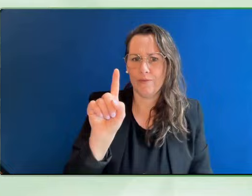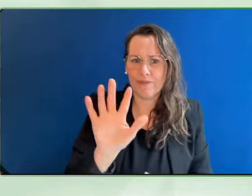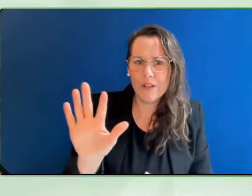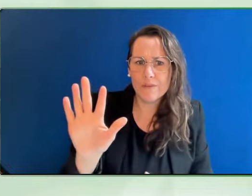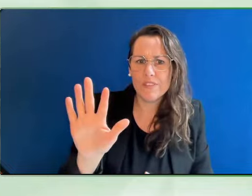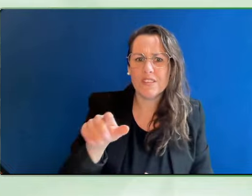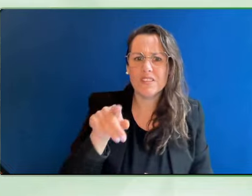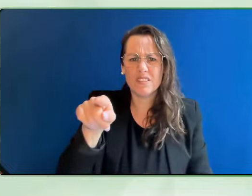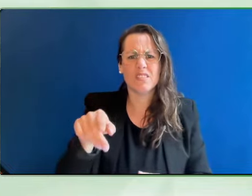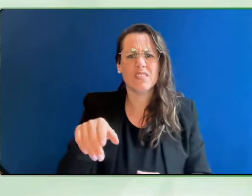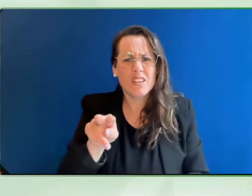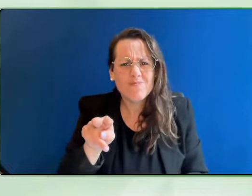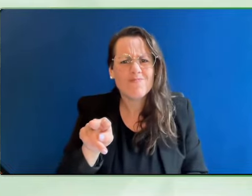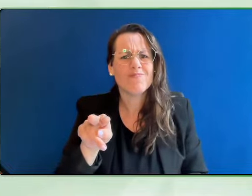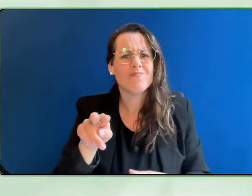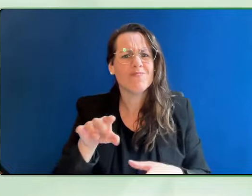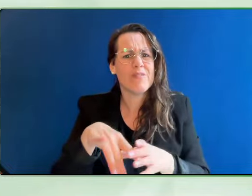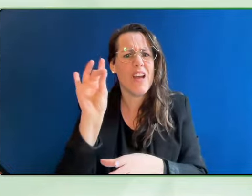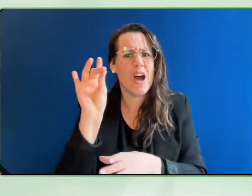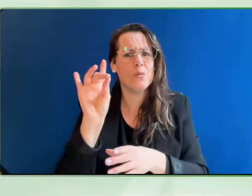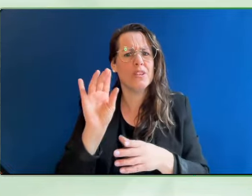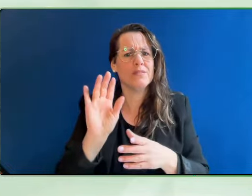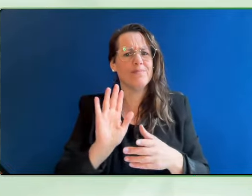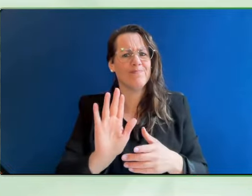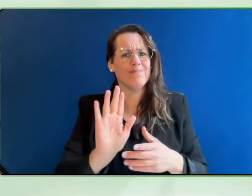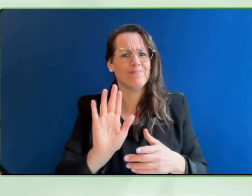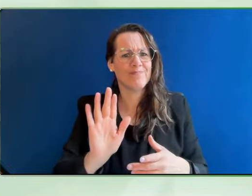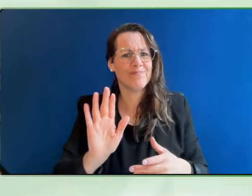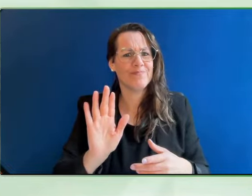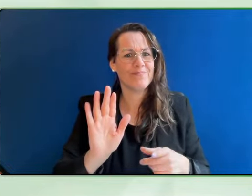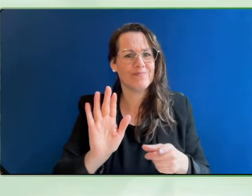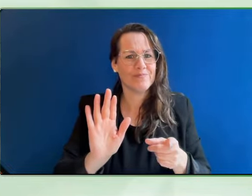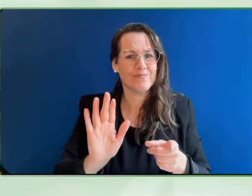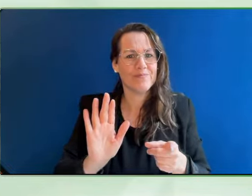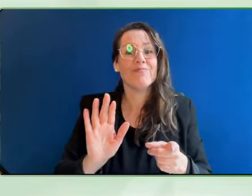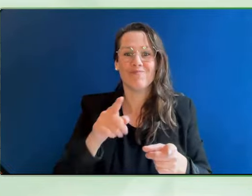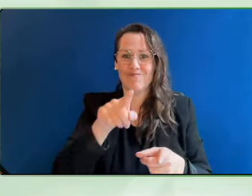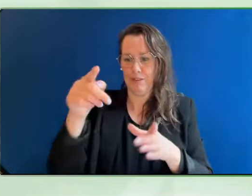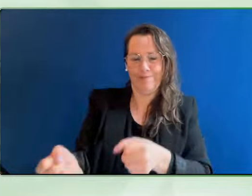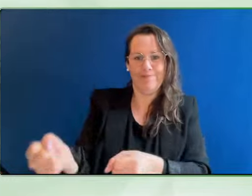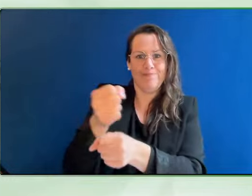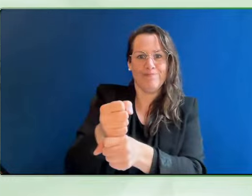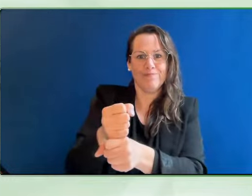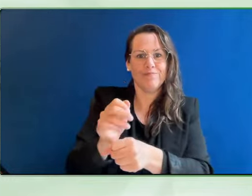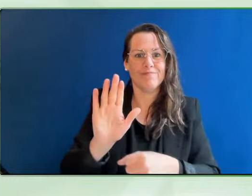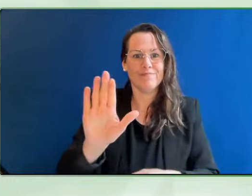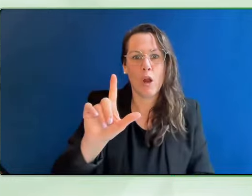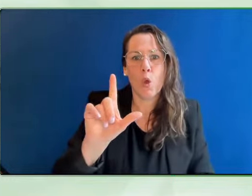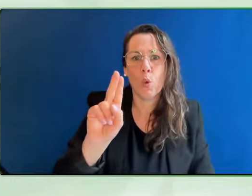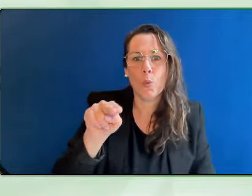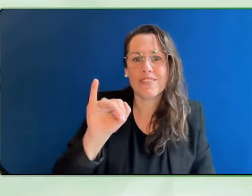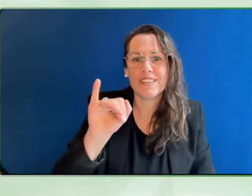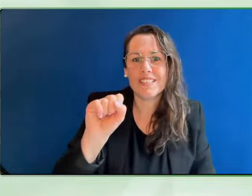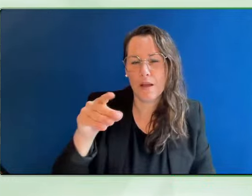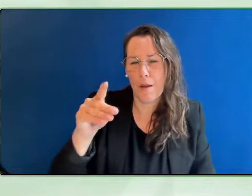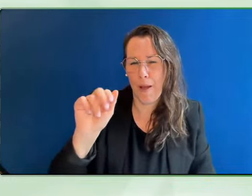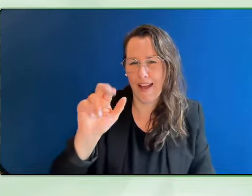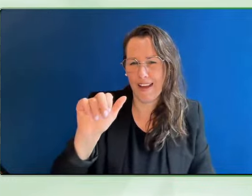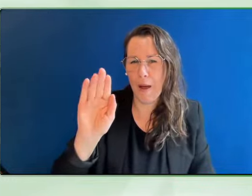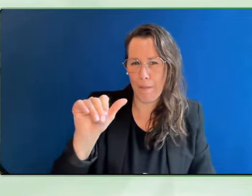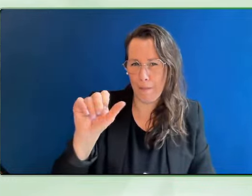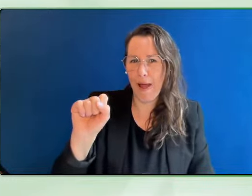to our interview. And I would like to start with the first question. What is the reality of working in the